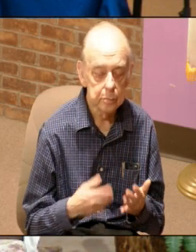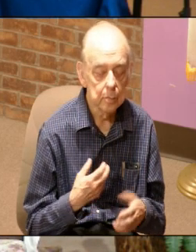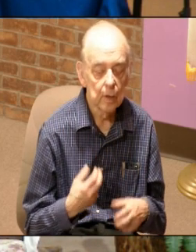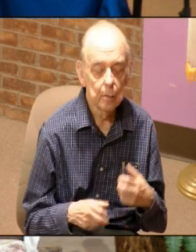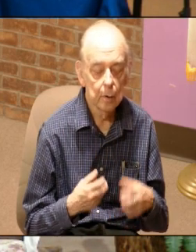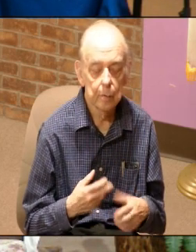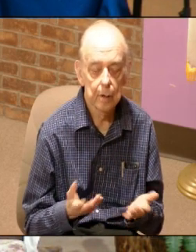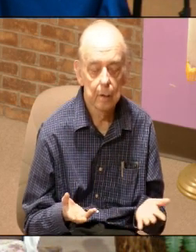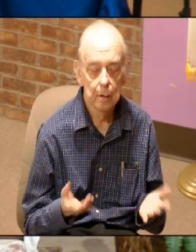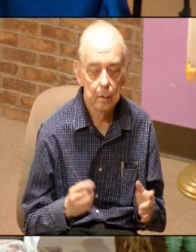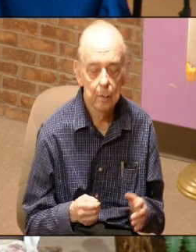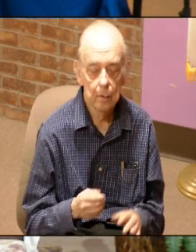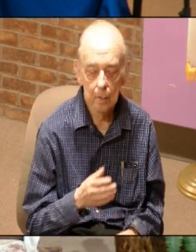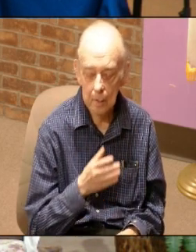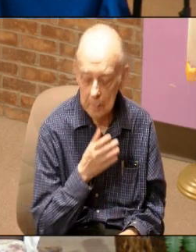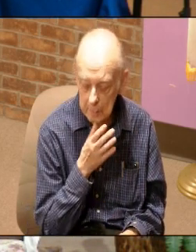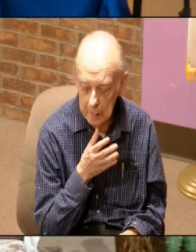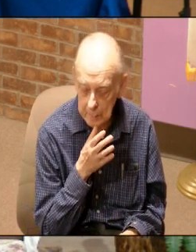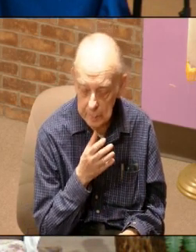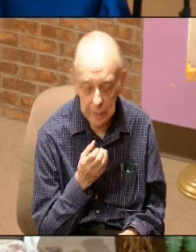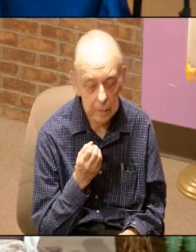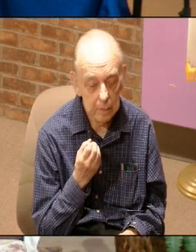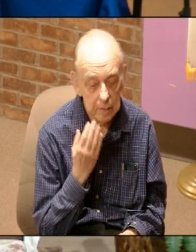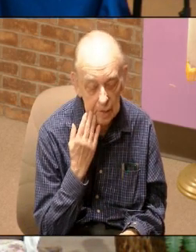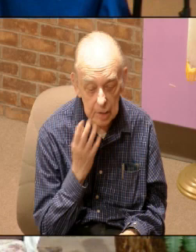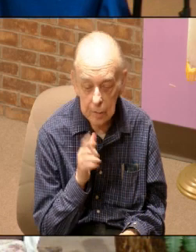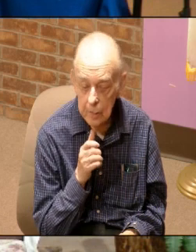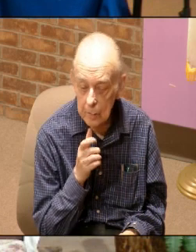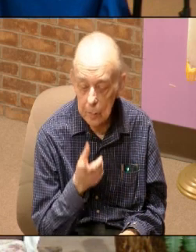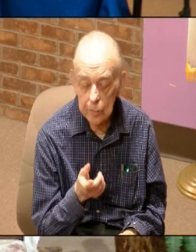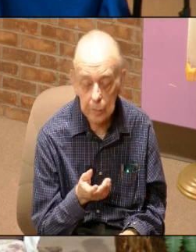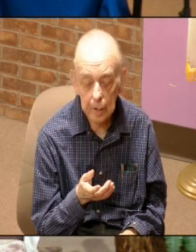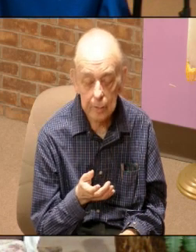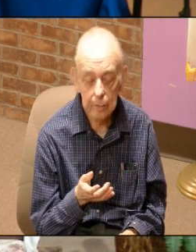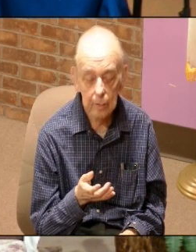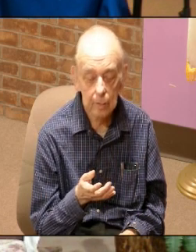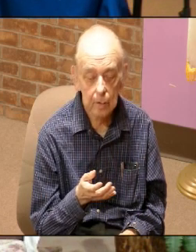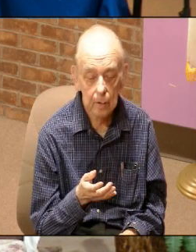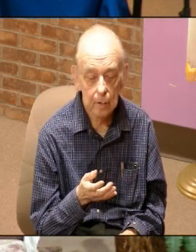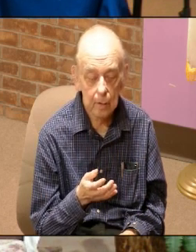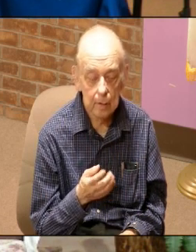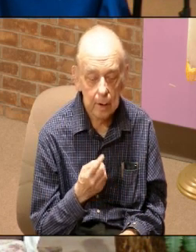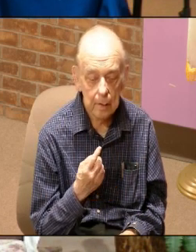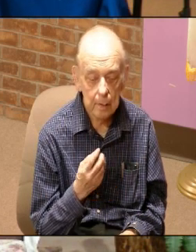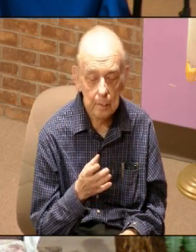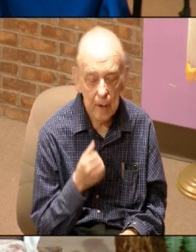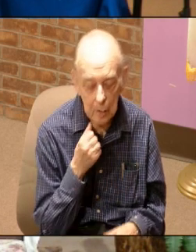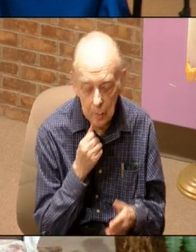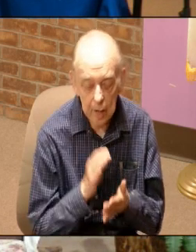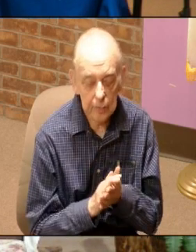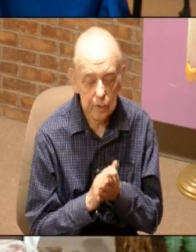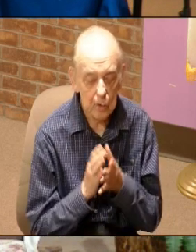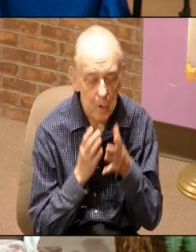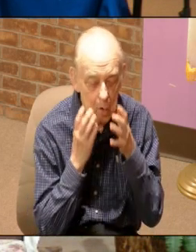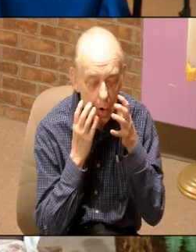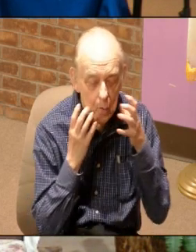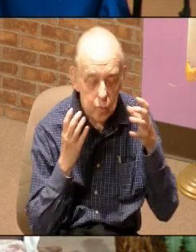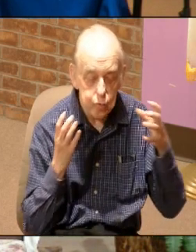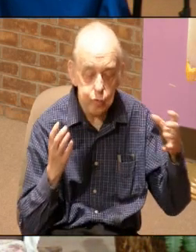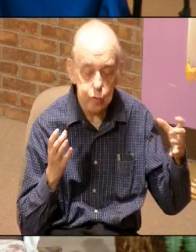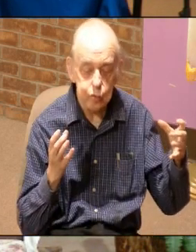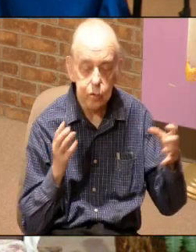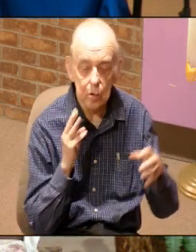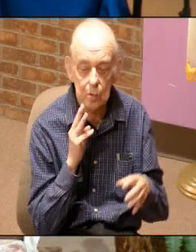complications and everything her mom didn't even recognize who she was she was so swollen with the fluids